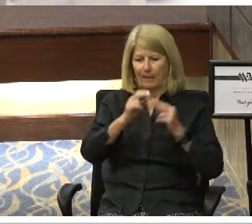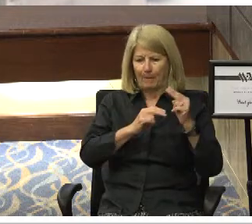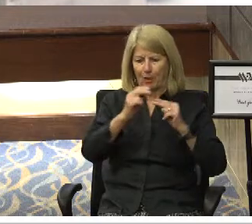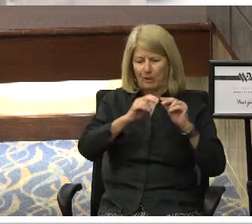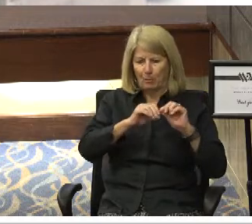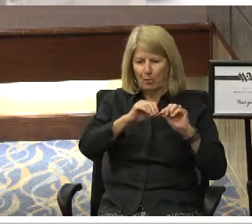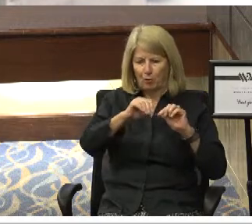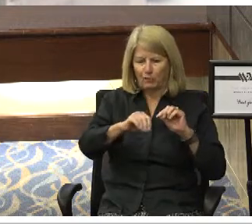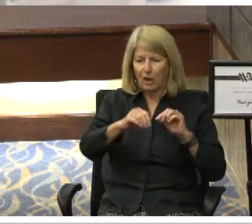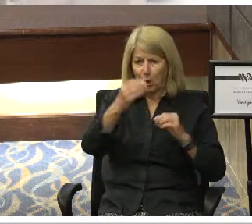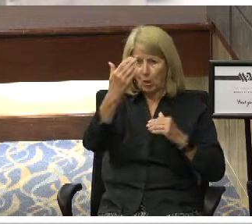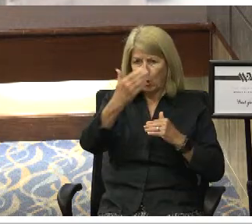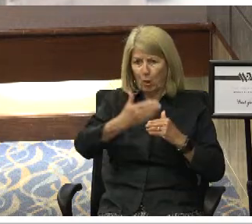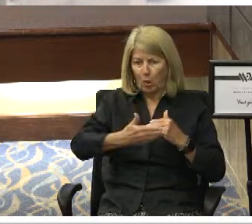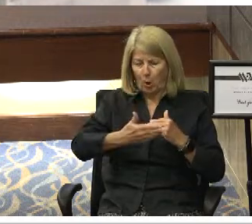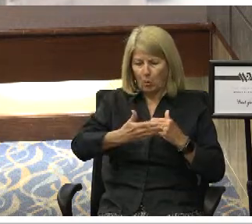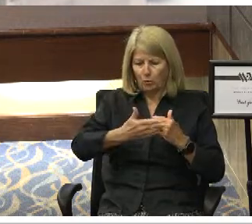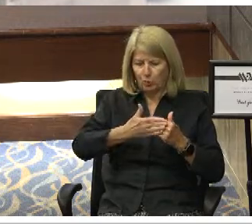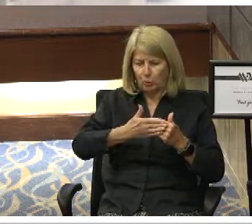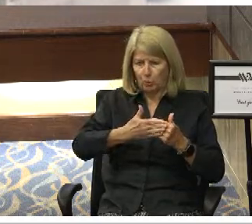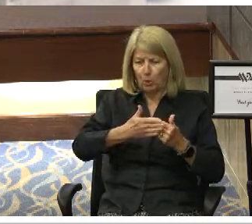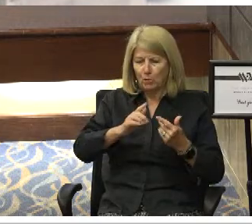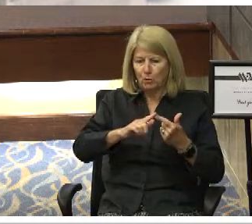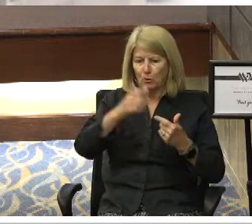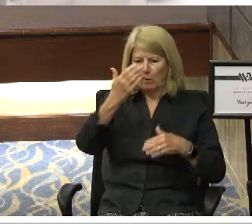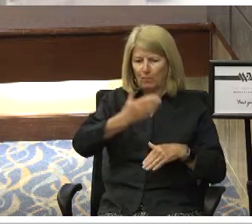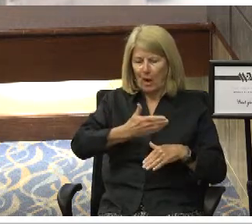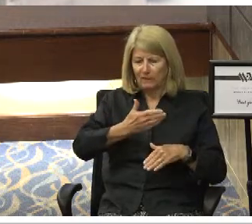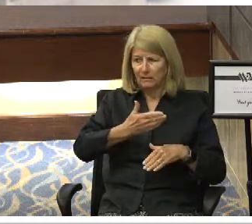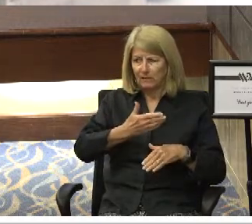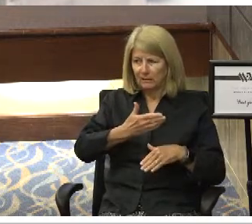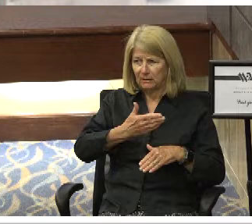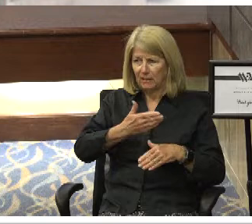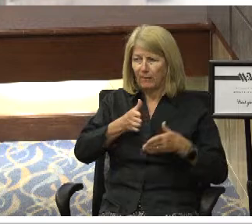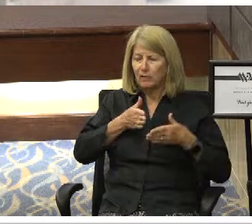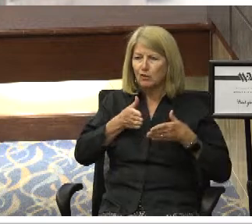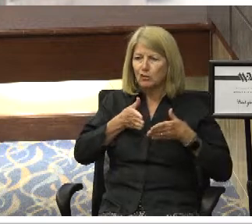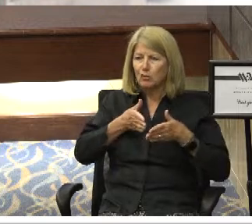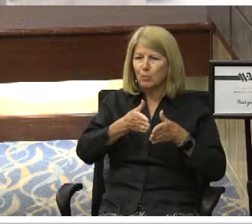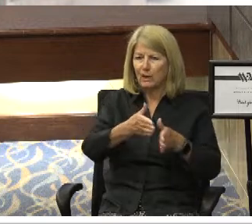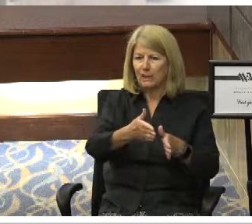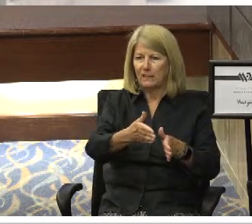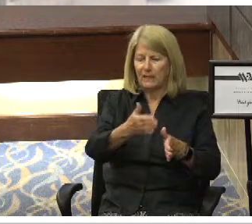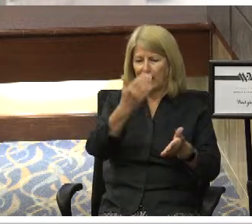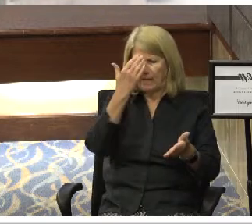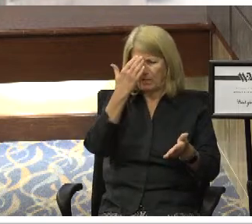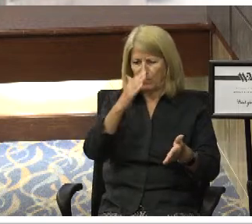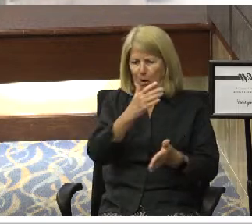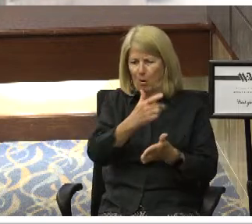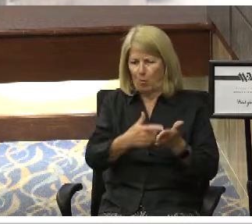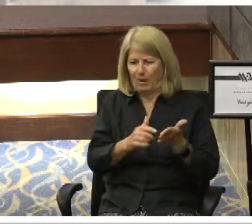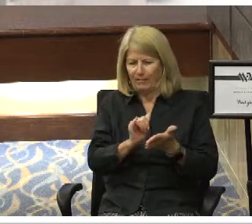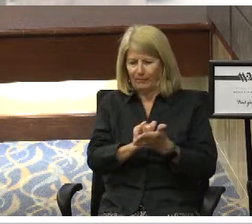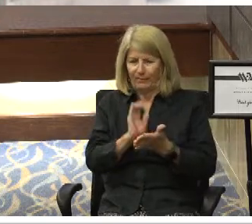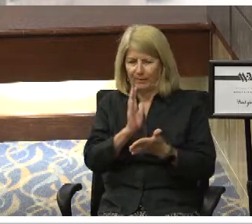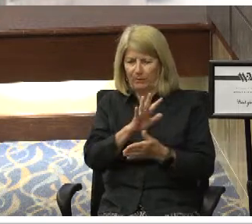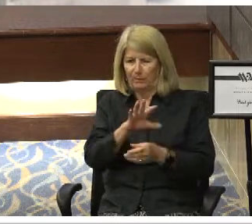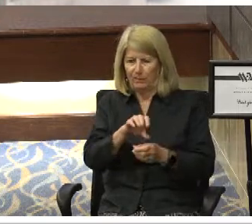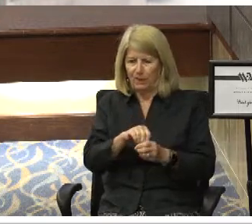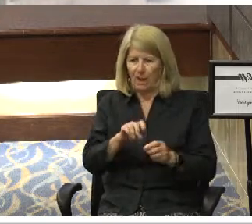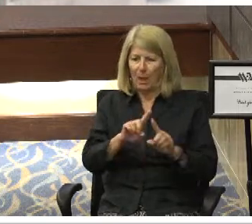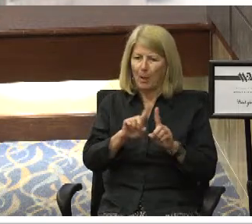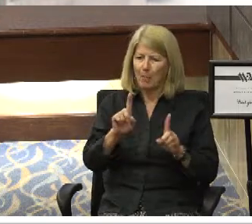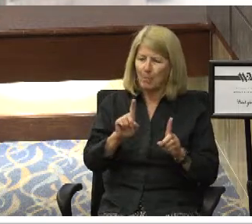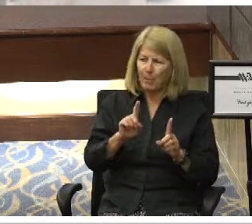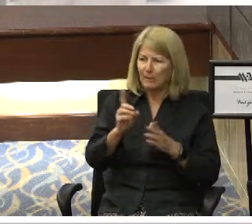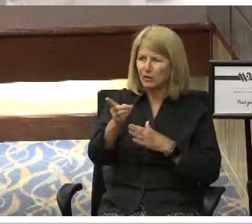closer to the front of the street. And I don't know what all that entails, but just kind of drawing